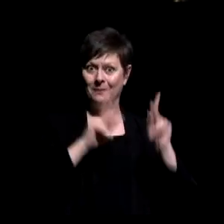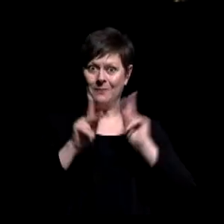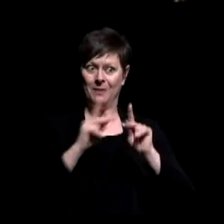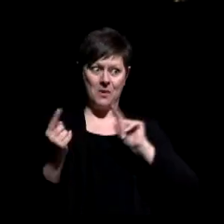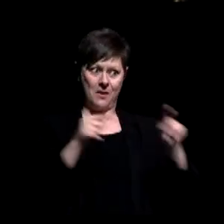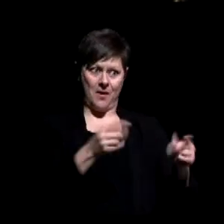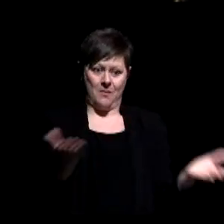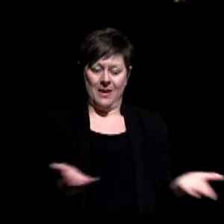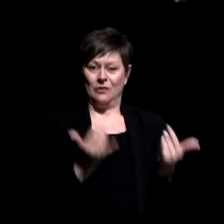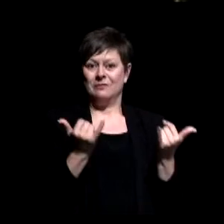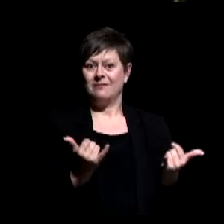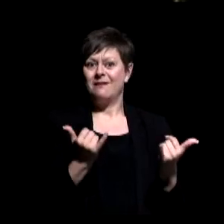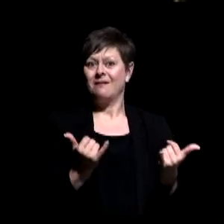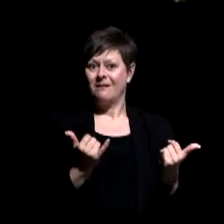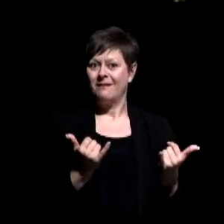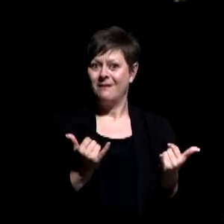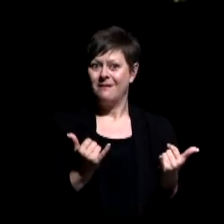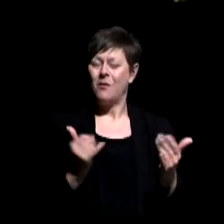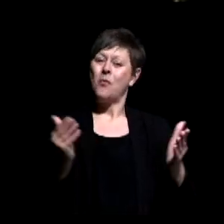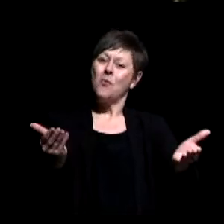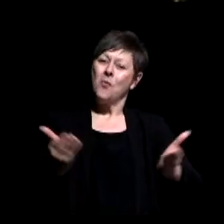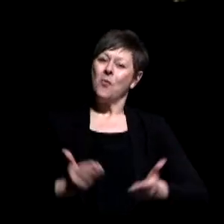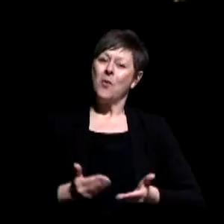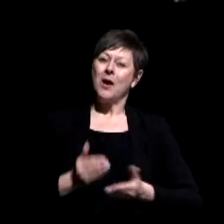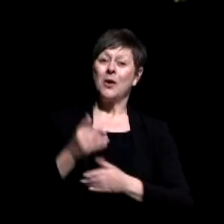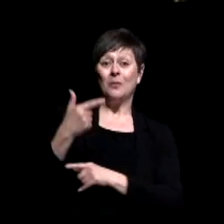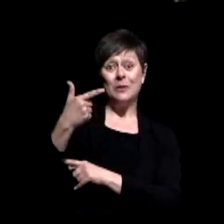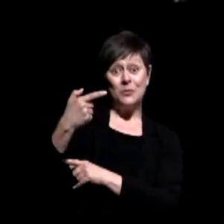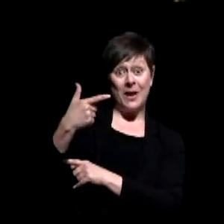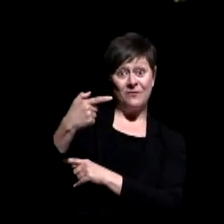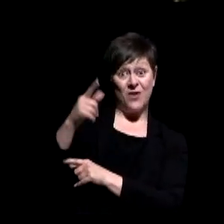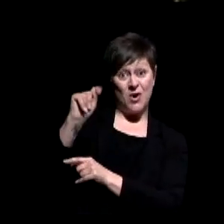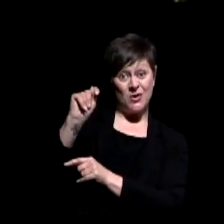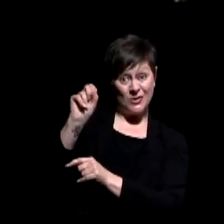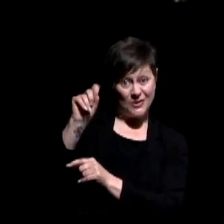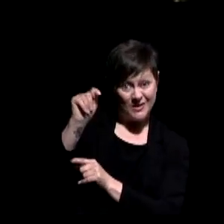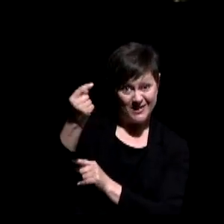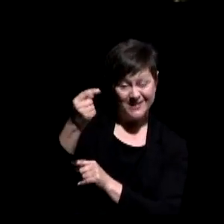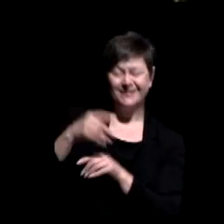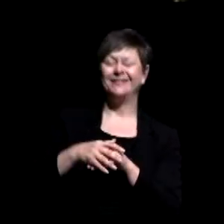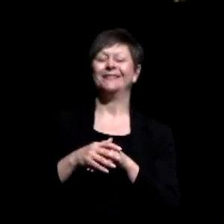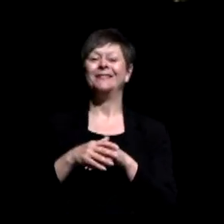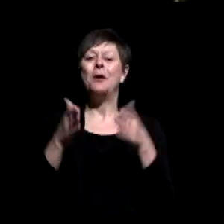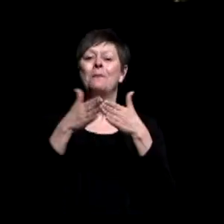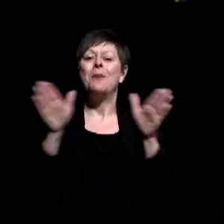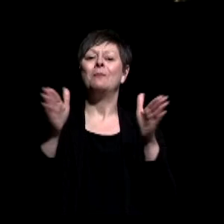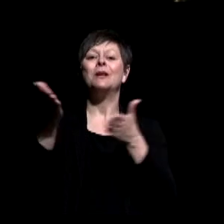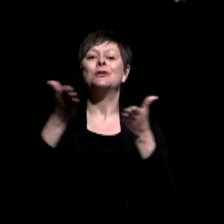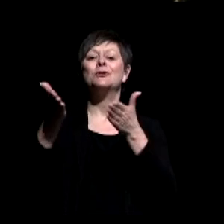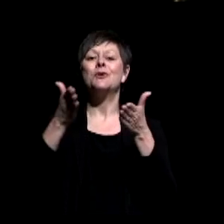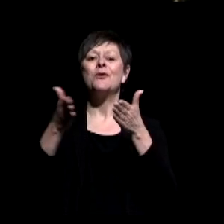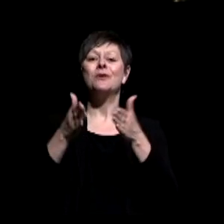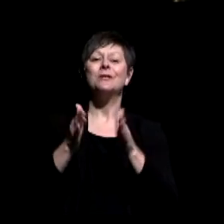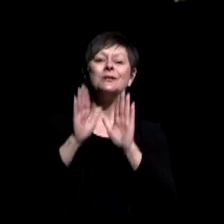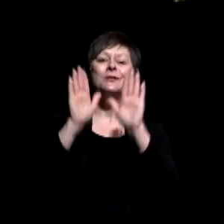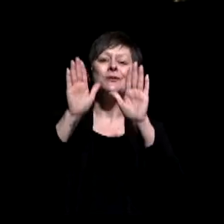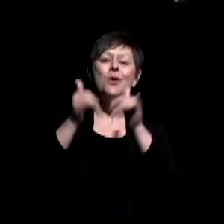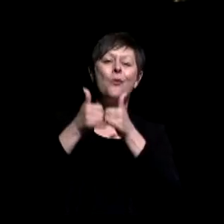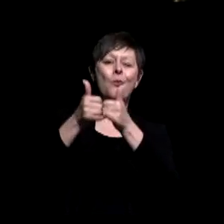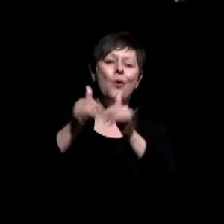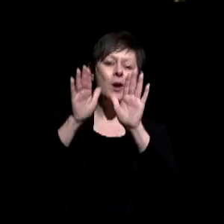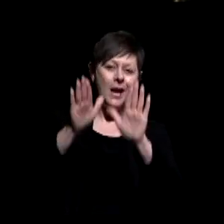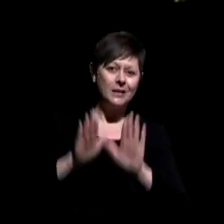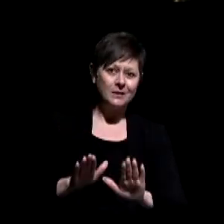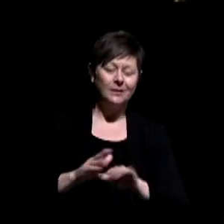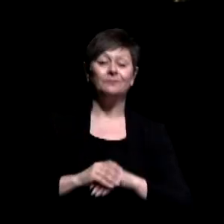today. So welcome to the 21st Public Service Award of Excellence ceremony. My name is Patricia Hearn and I am